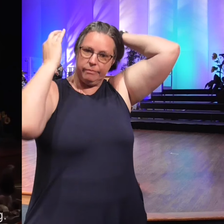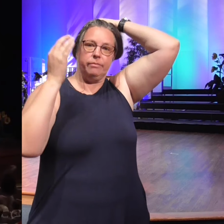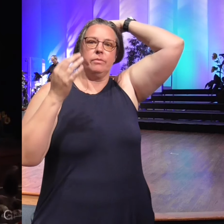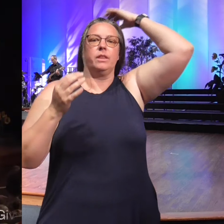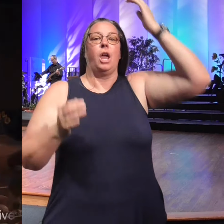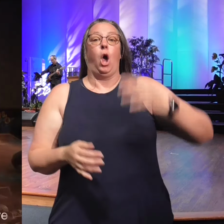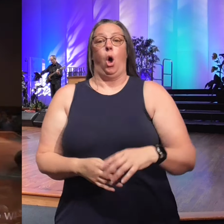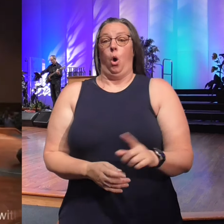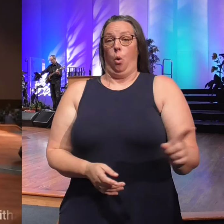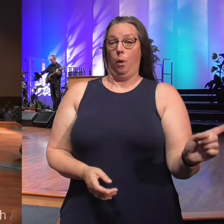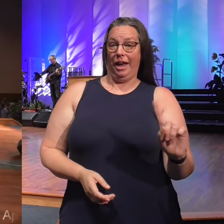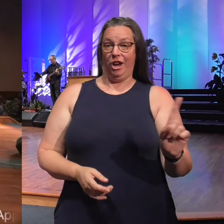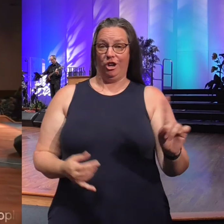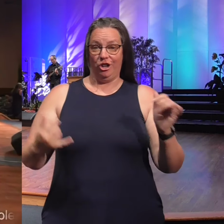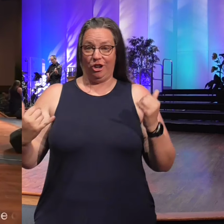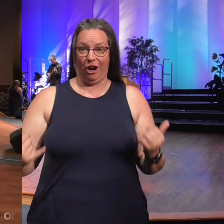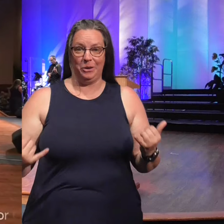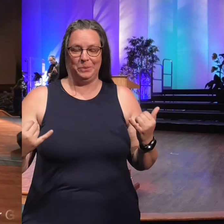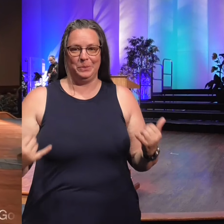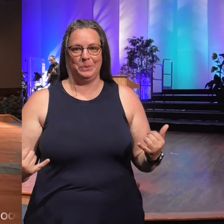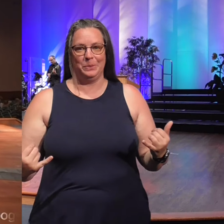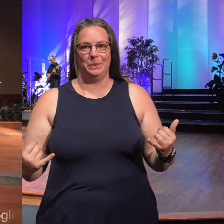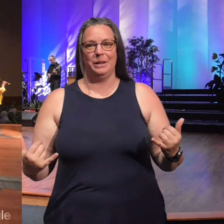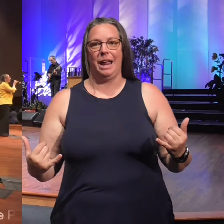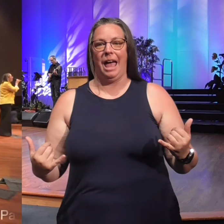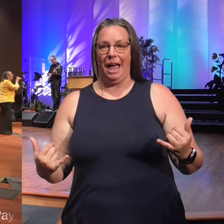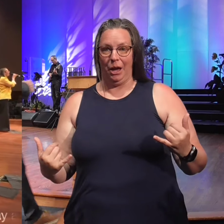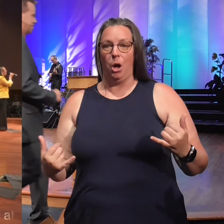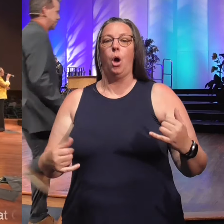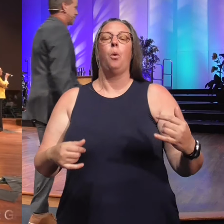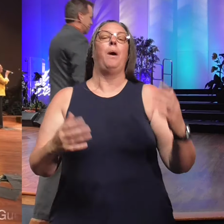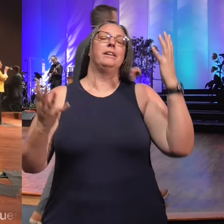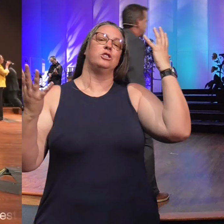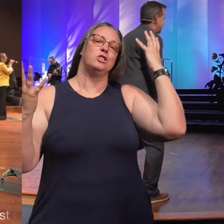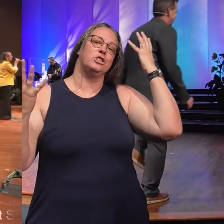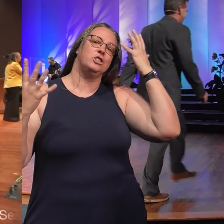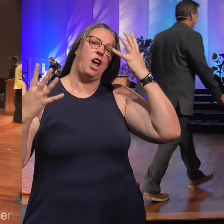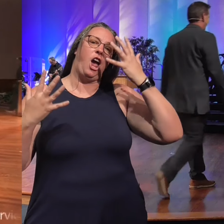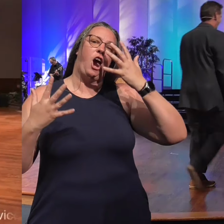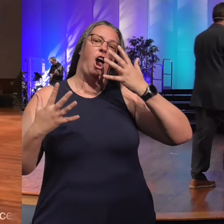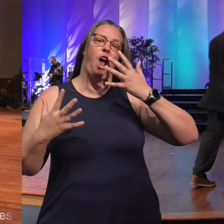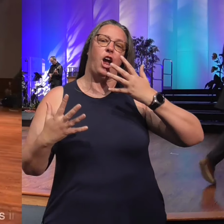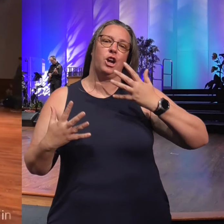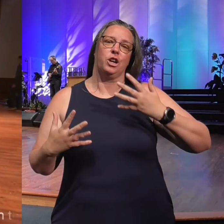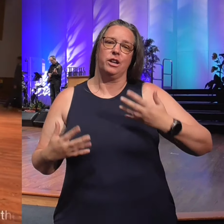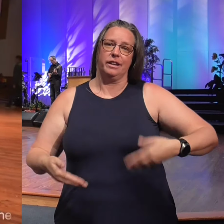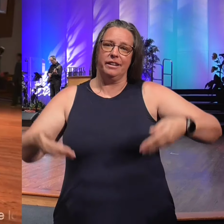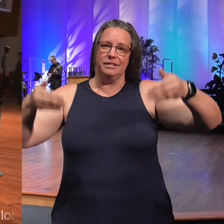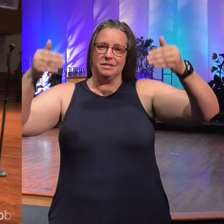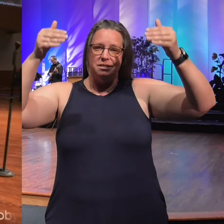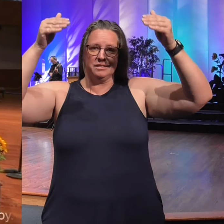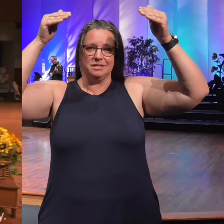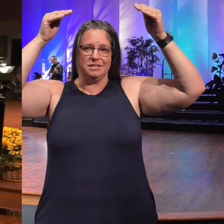Where are you now when darkness seems to